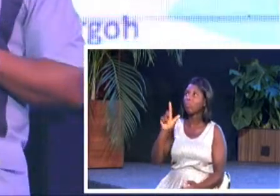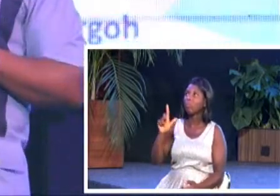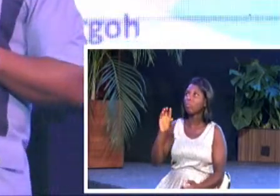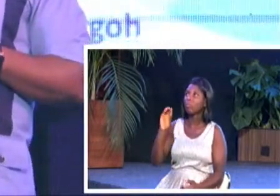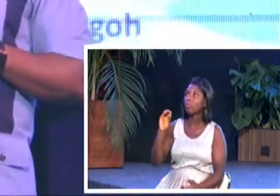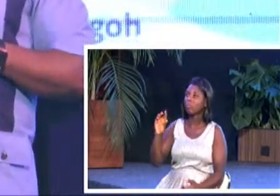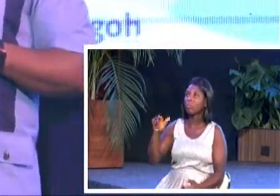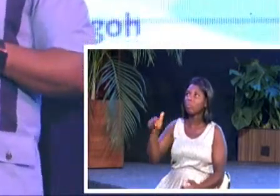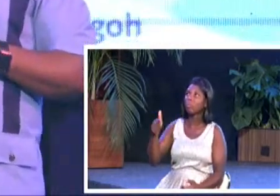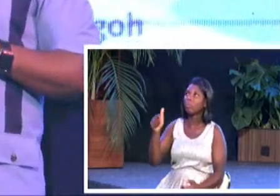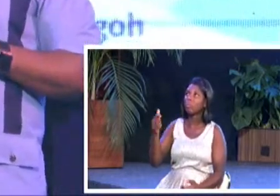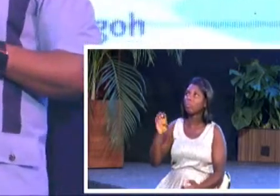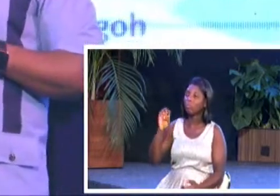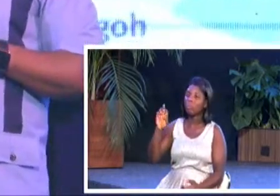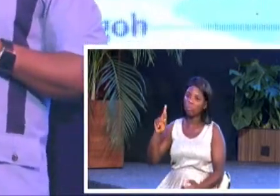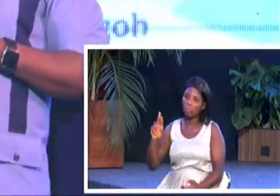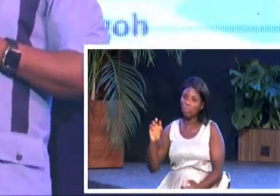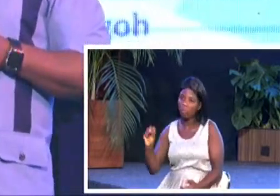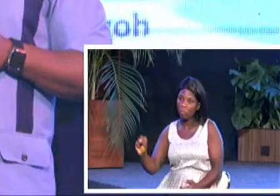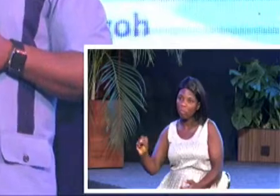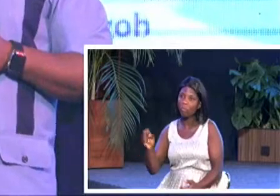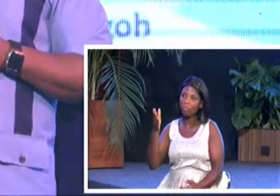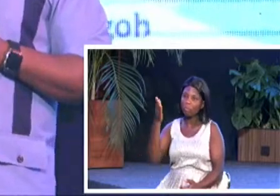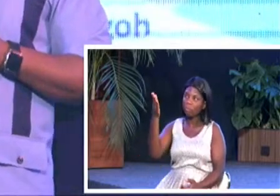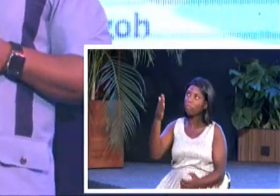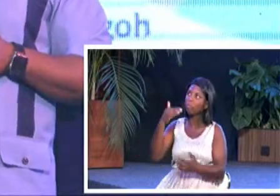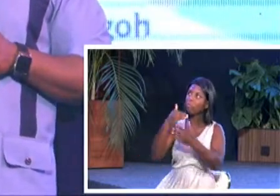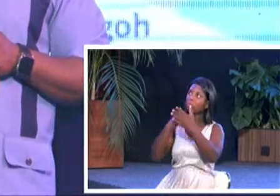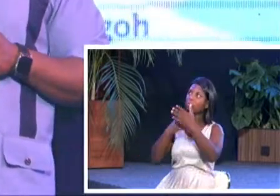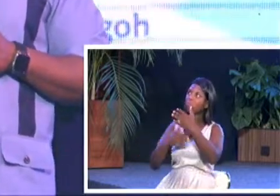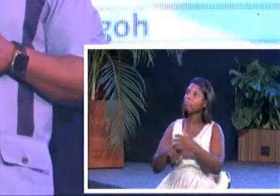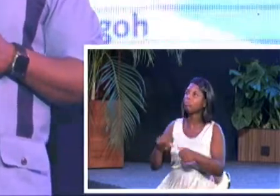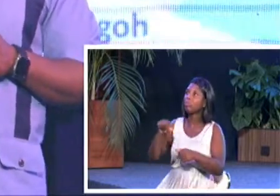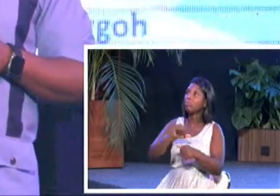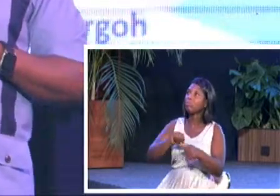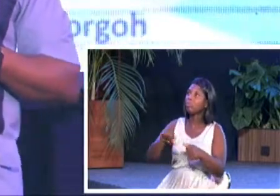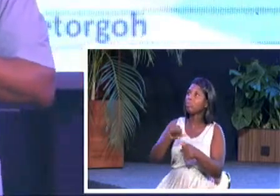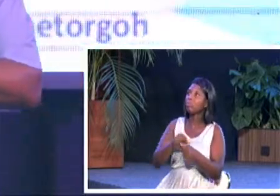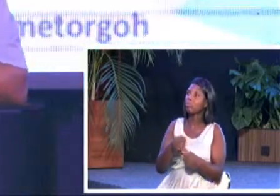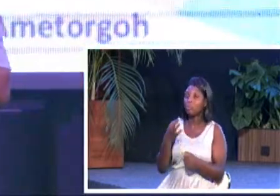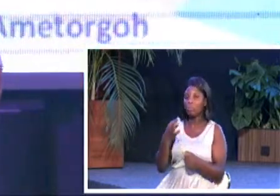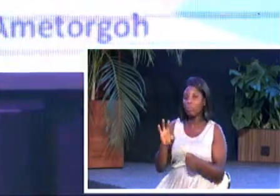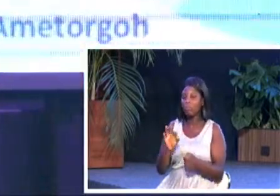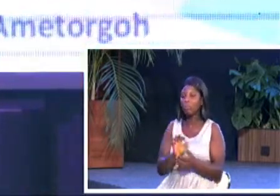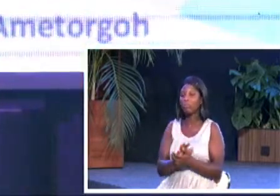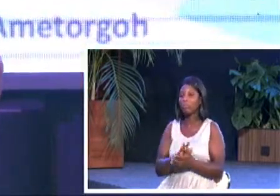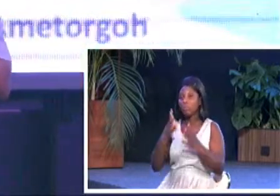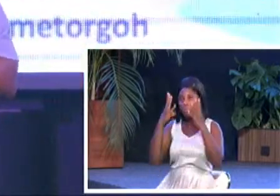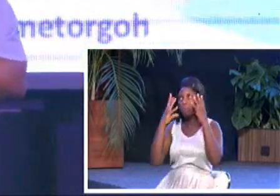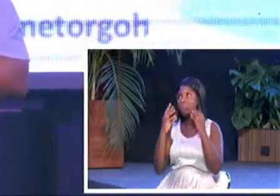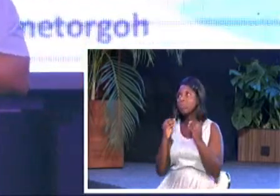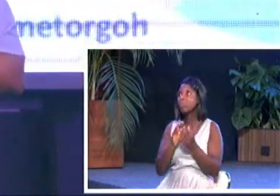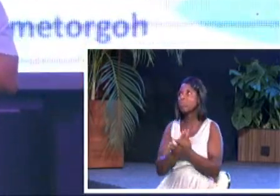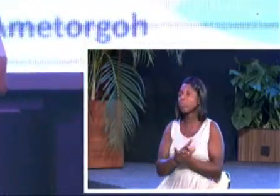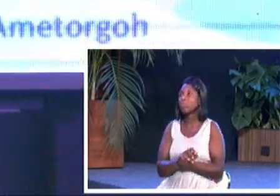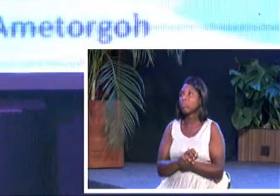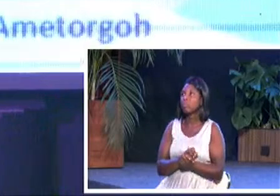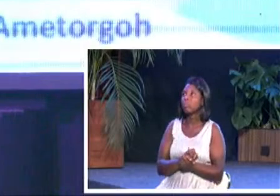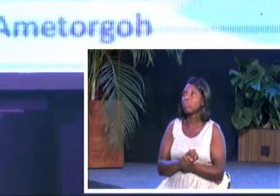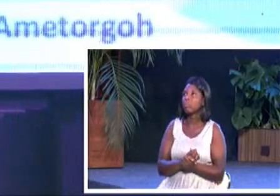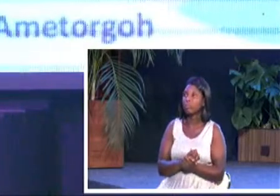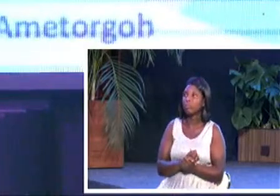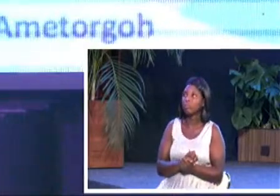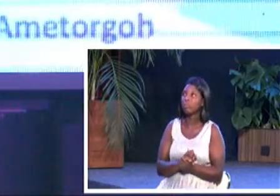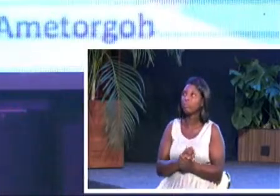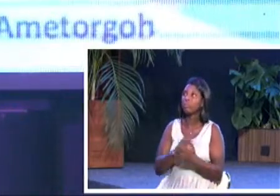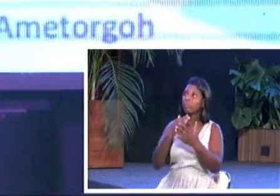on YouTube and start talking about your area of expertise or stories or experience, and you can make money within that